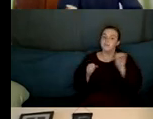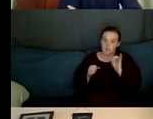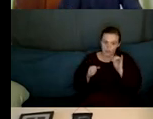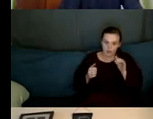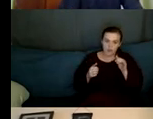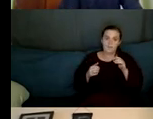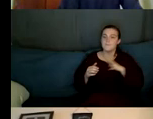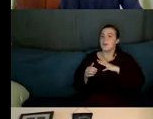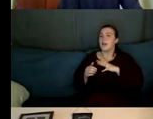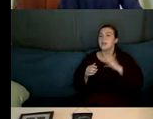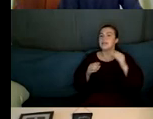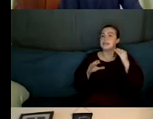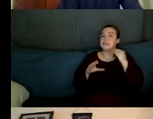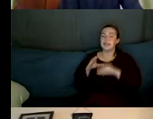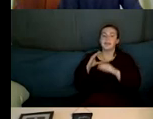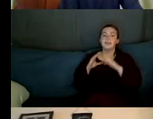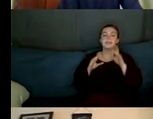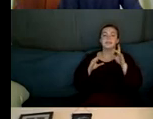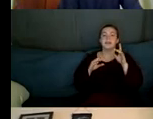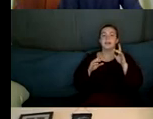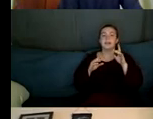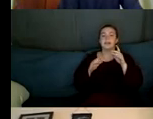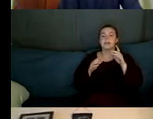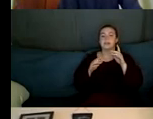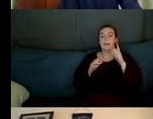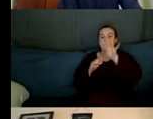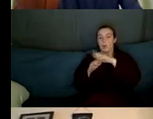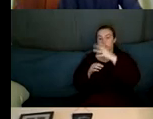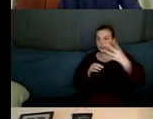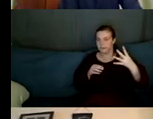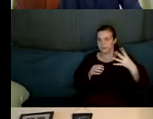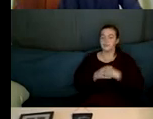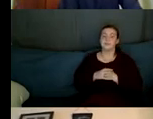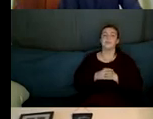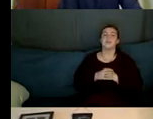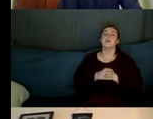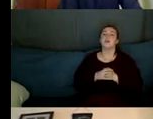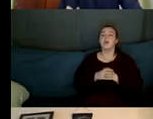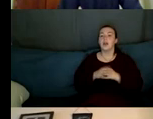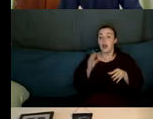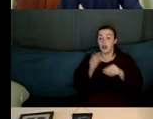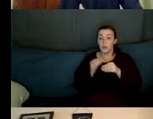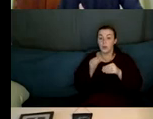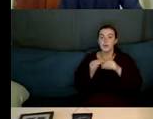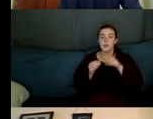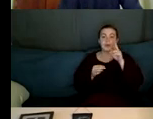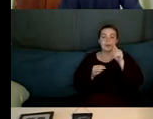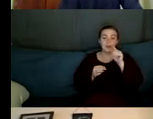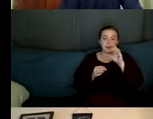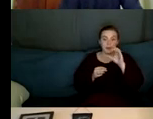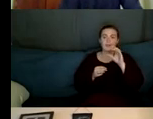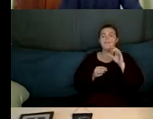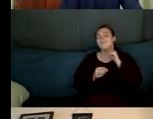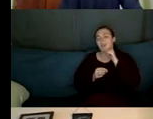that works. But I have basically plugged that in. The reason that I have included UTC in here, I don't have to, but I